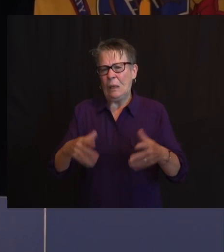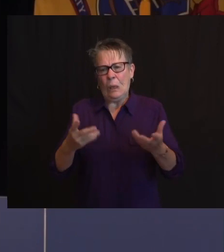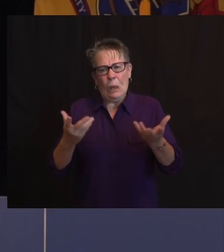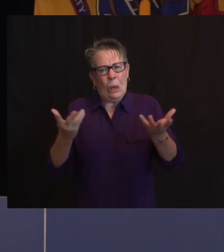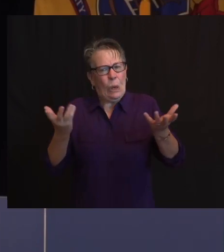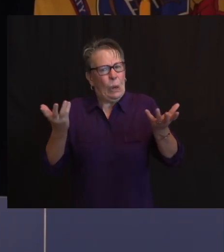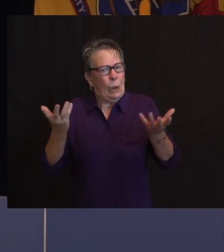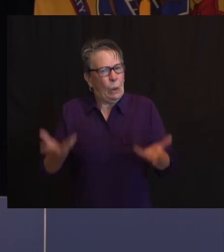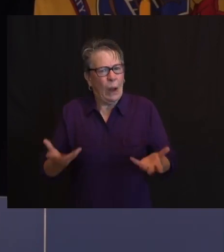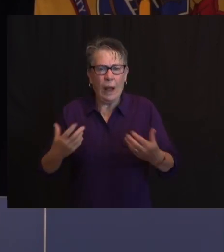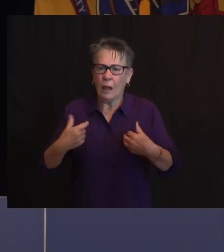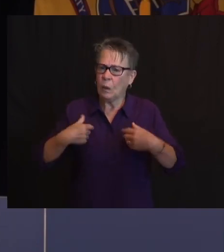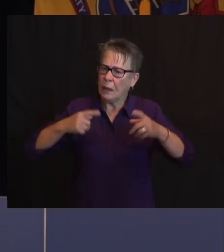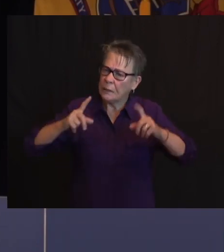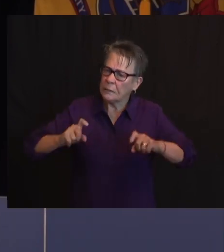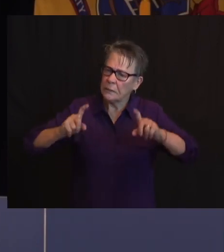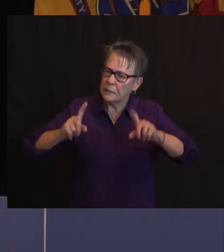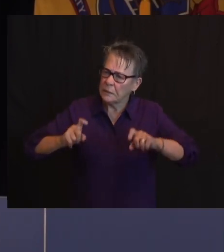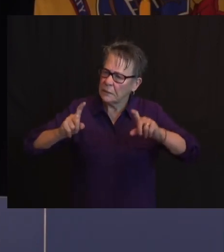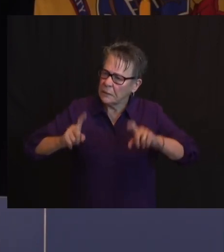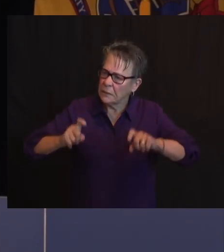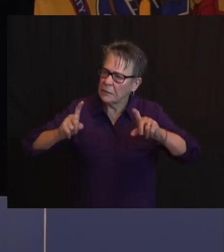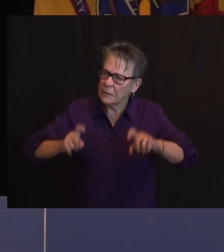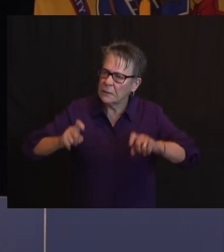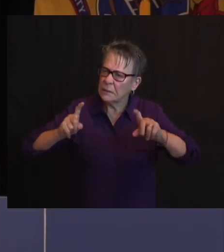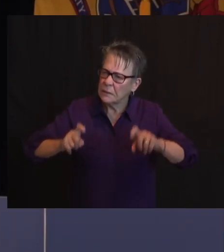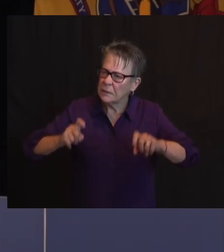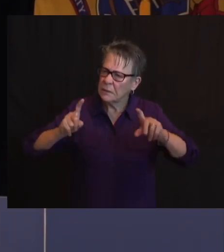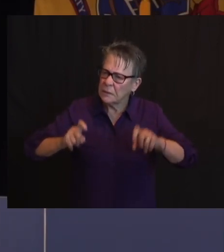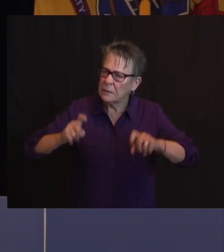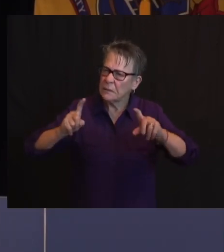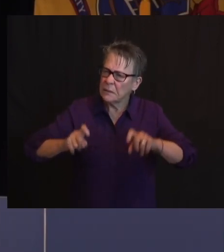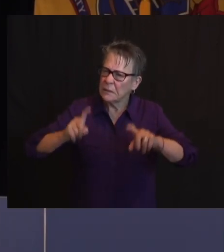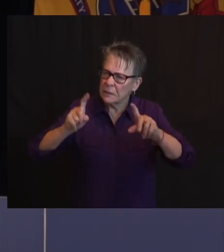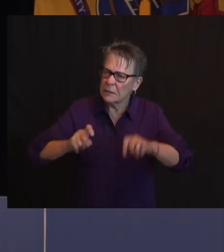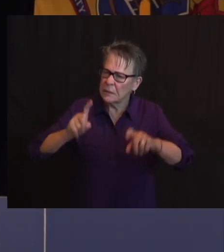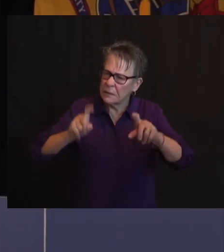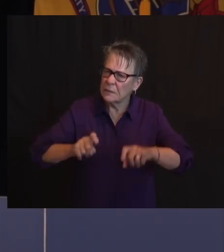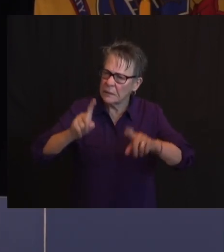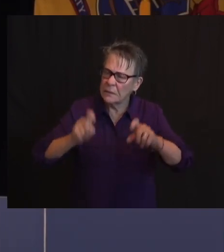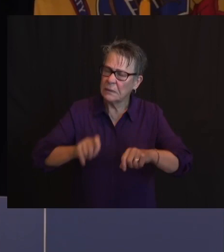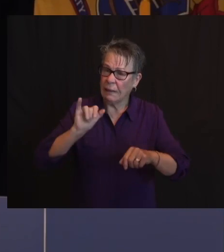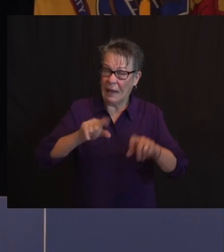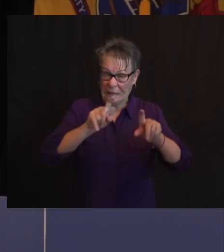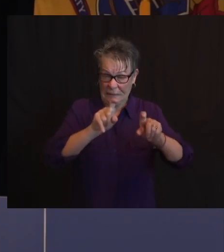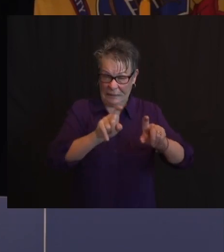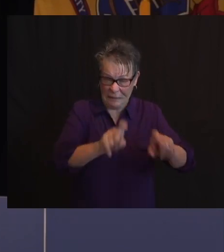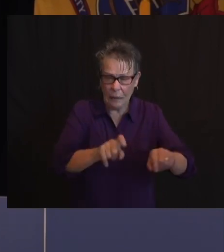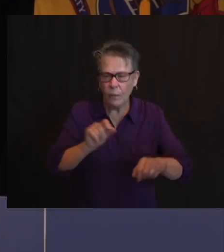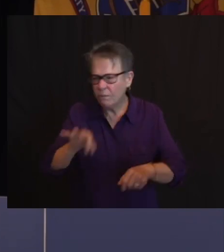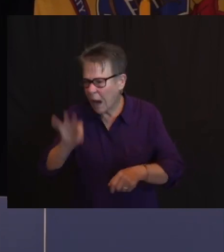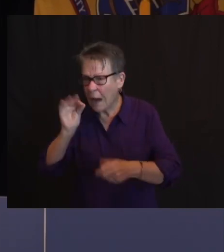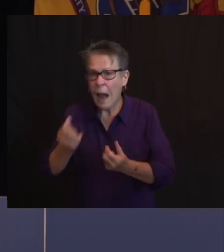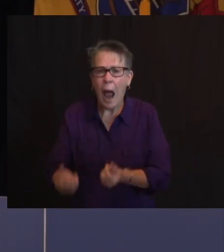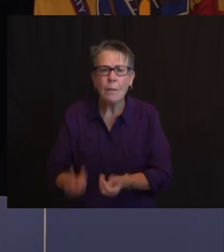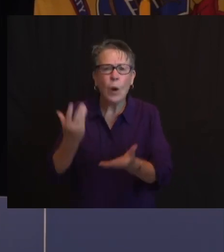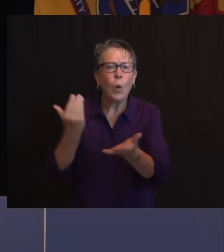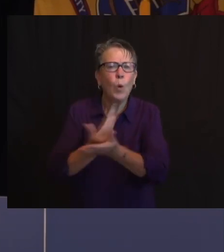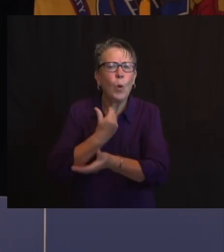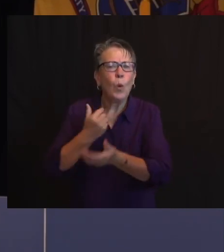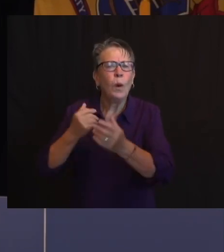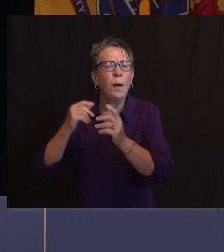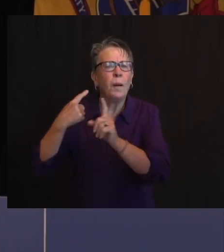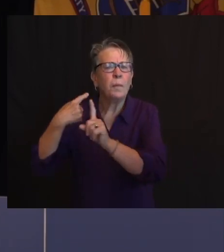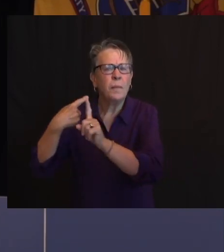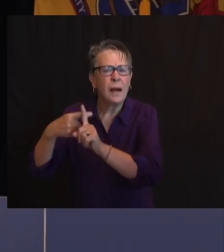at number of new cases. We'd look at visits to emergency departments and so forth. And I'm going to